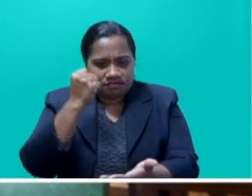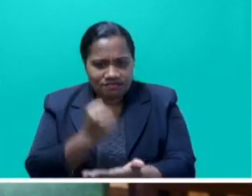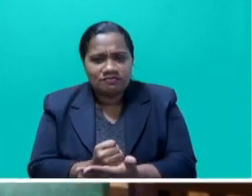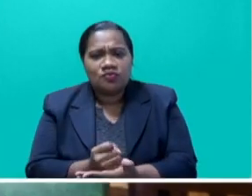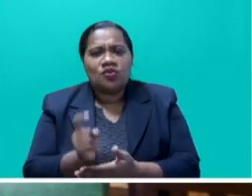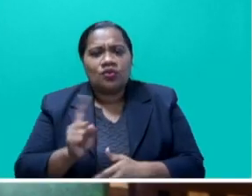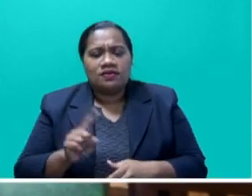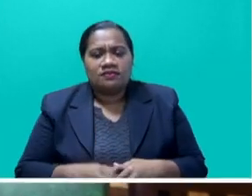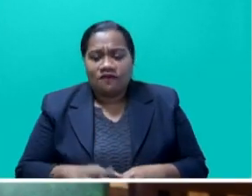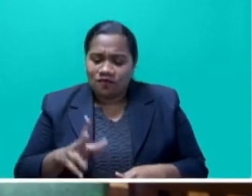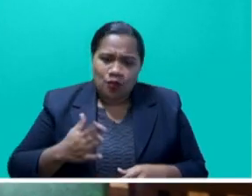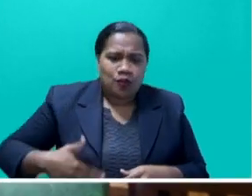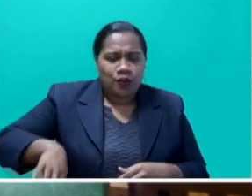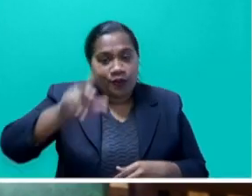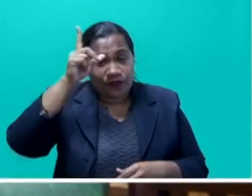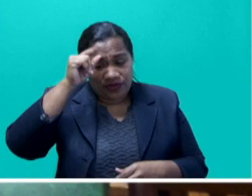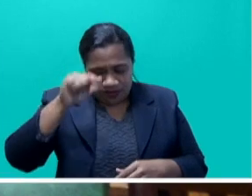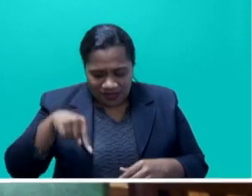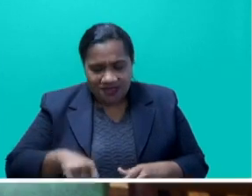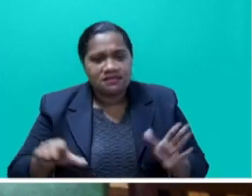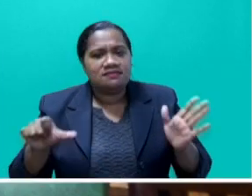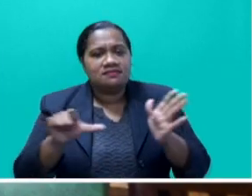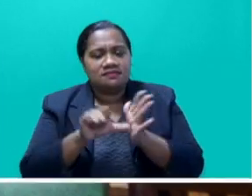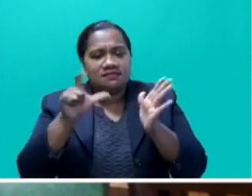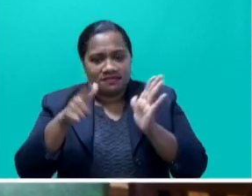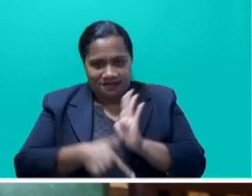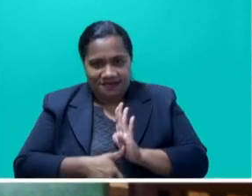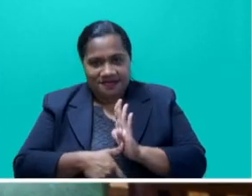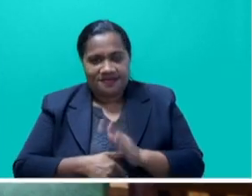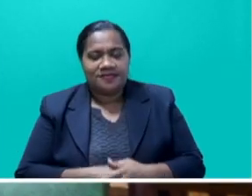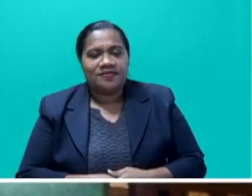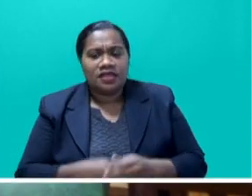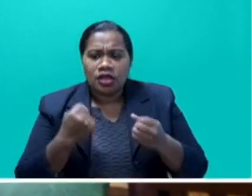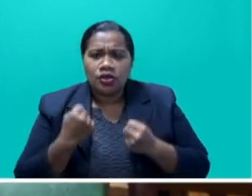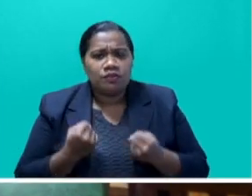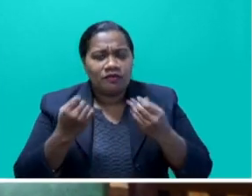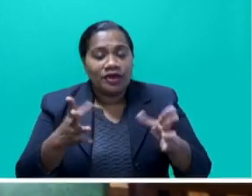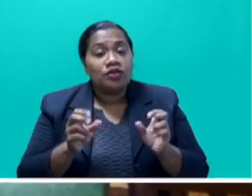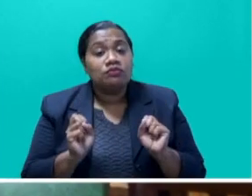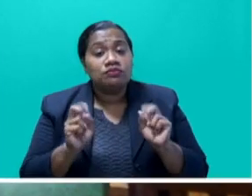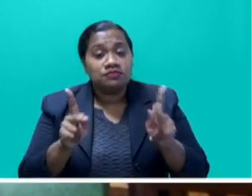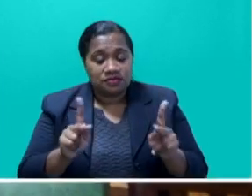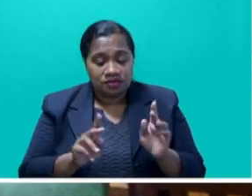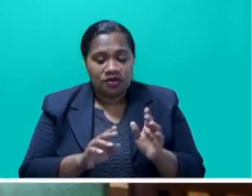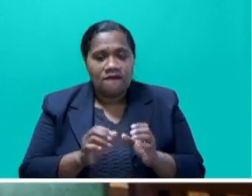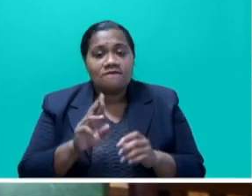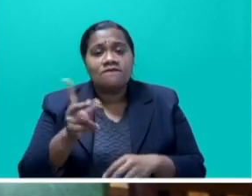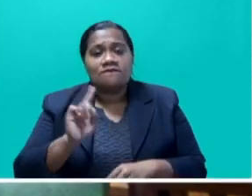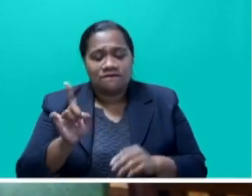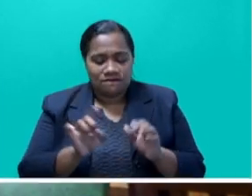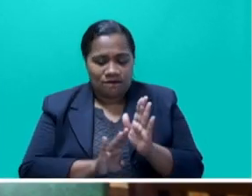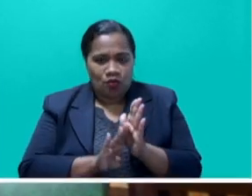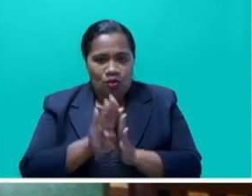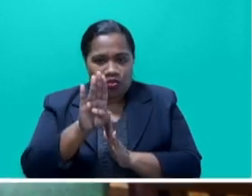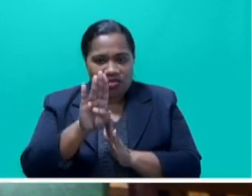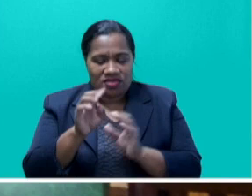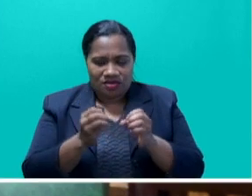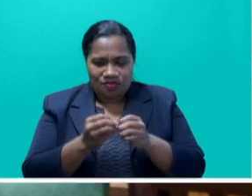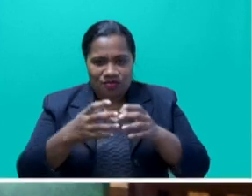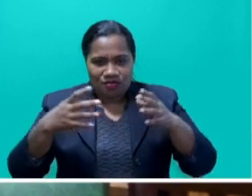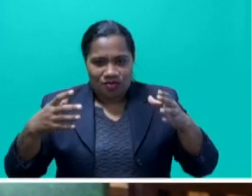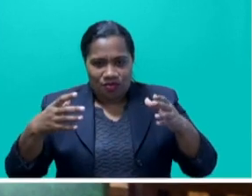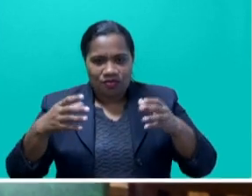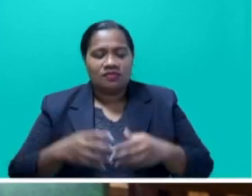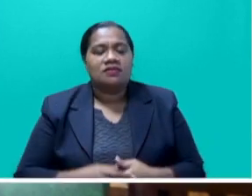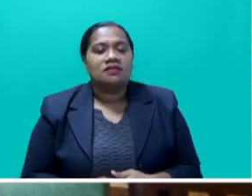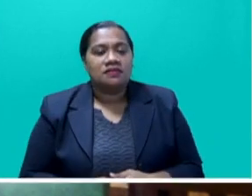all Fijians in these trying times whilst providing opportunities for growth. Mr. Speaker, sir, whilst there will be